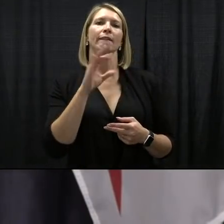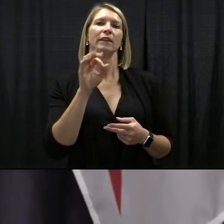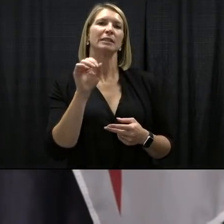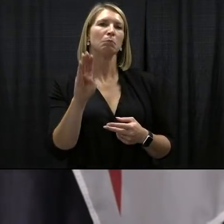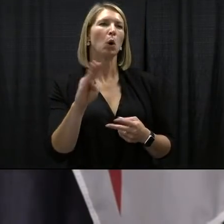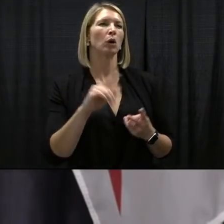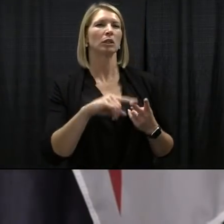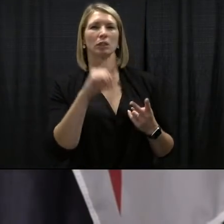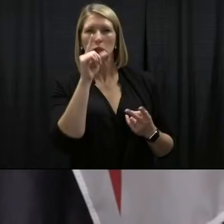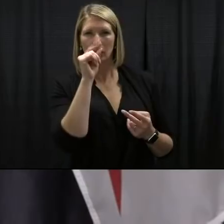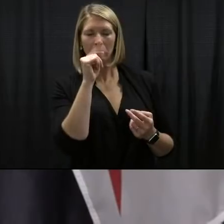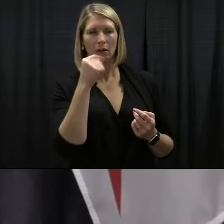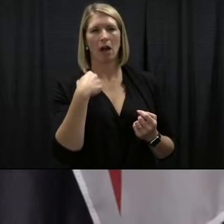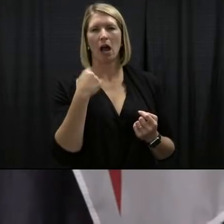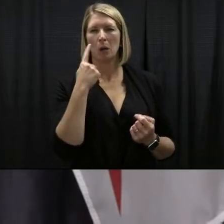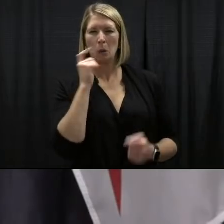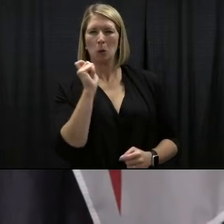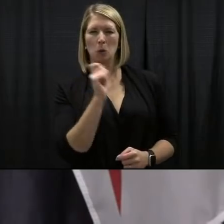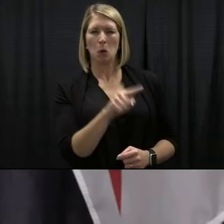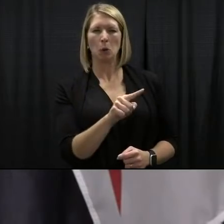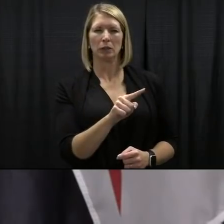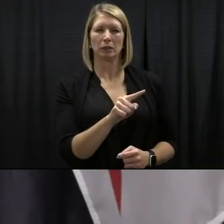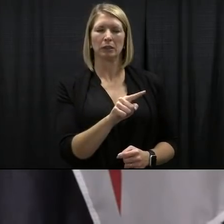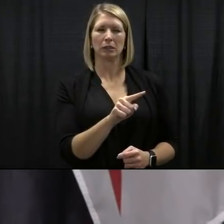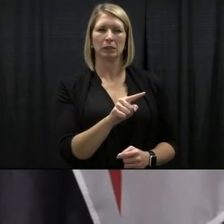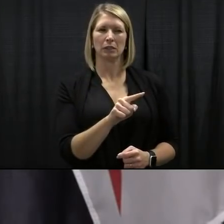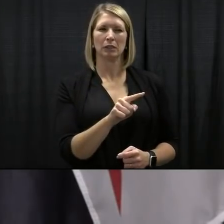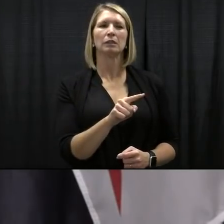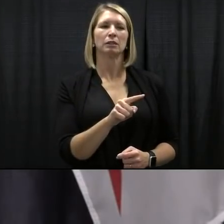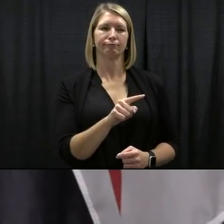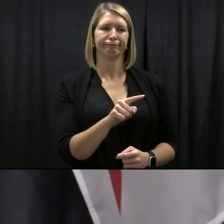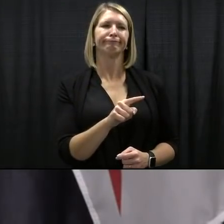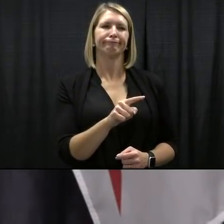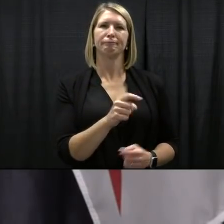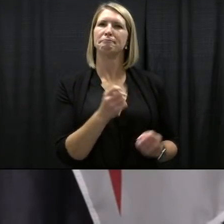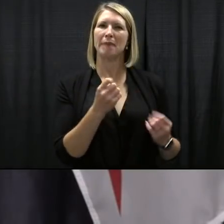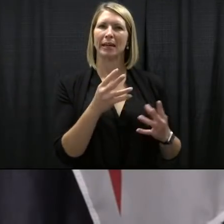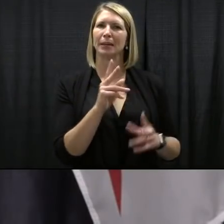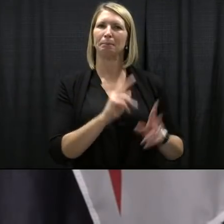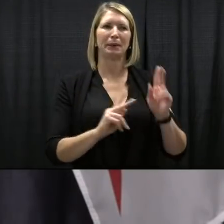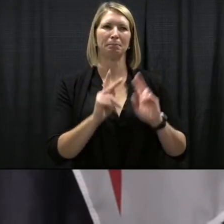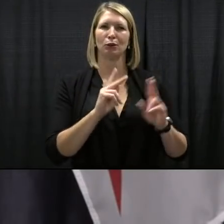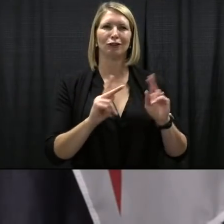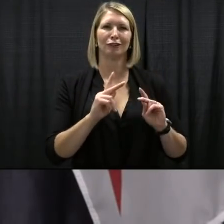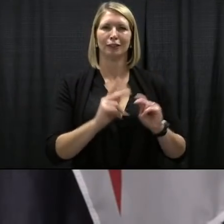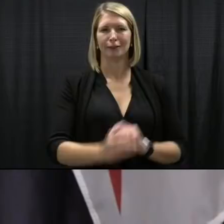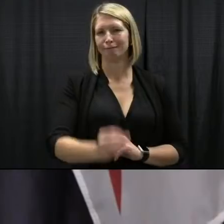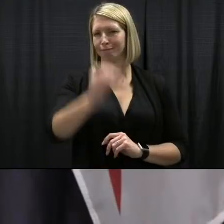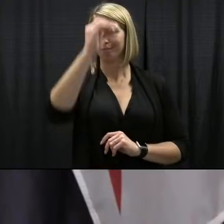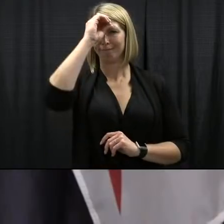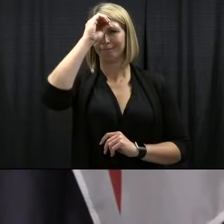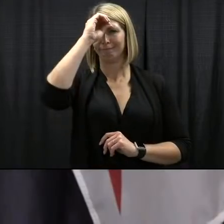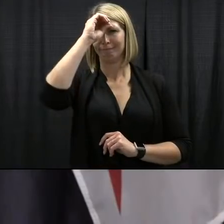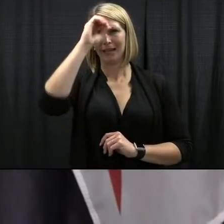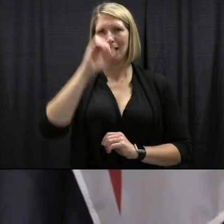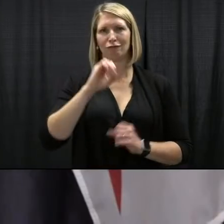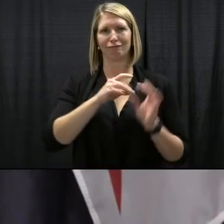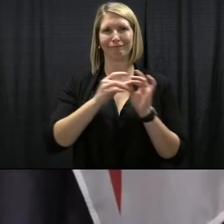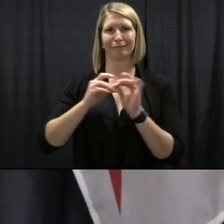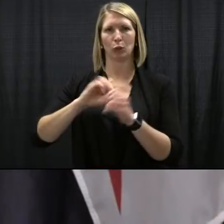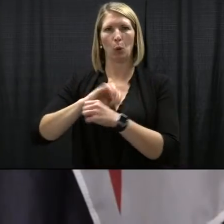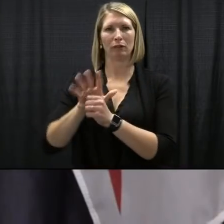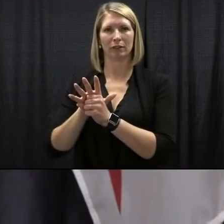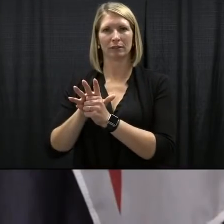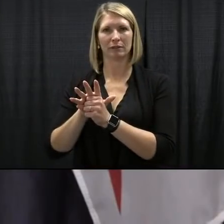awful lot of very badly informed individuals who are out and about spreading what